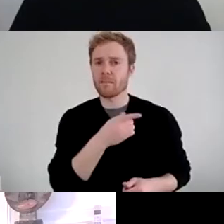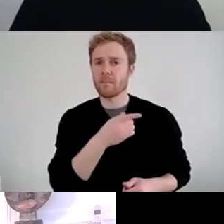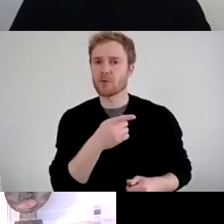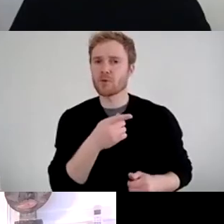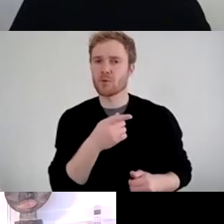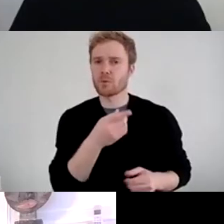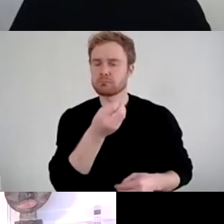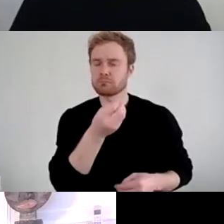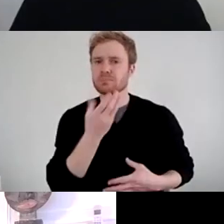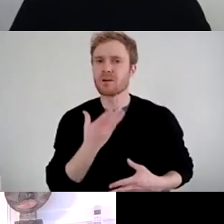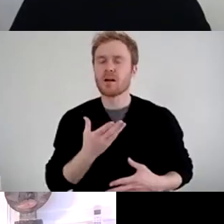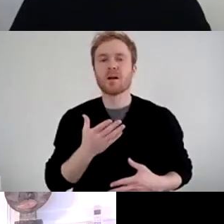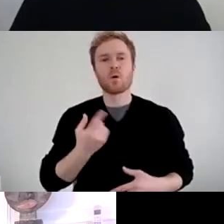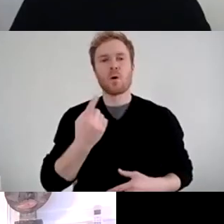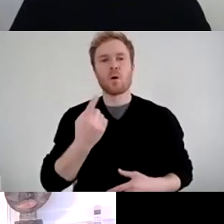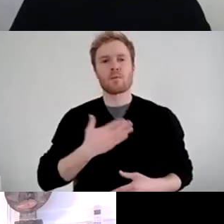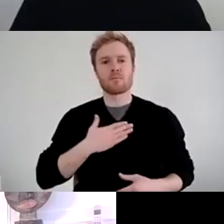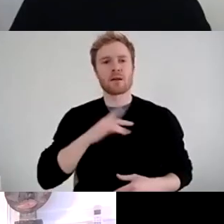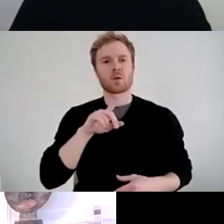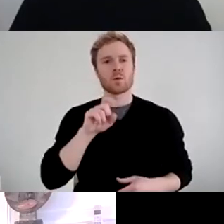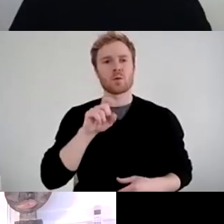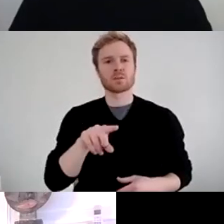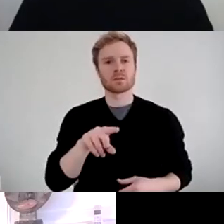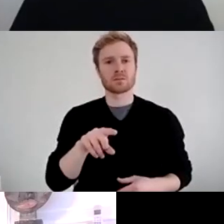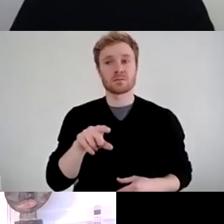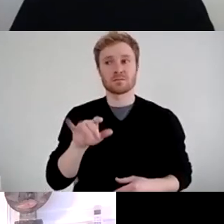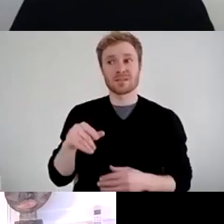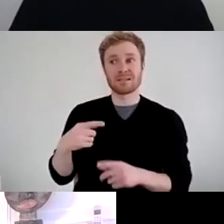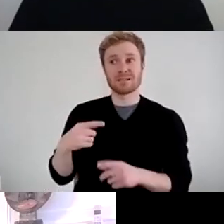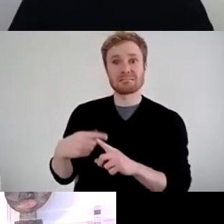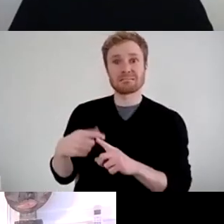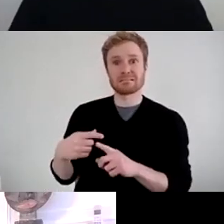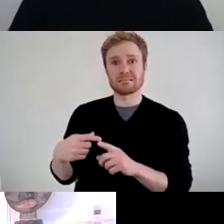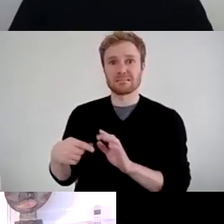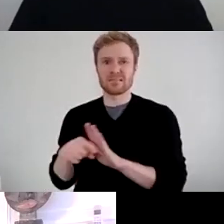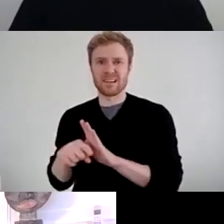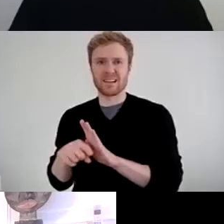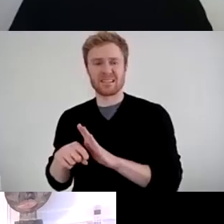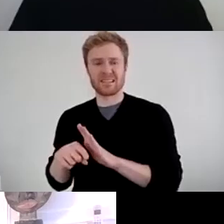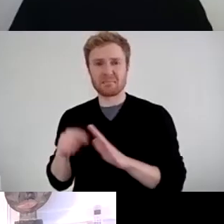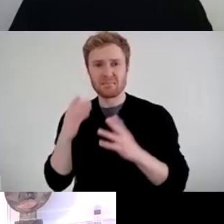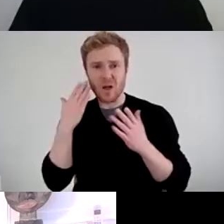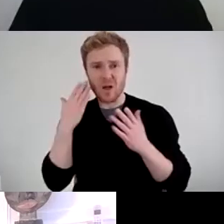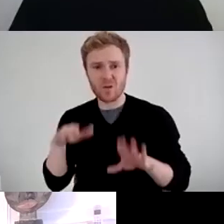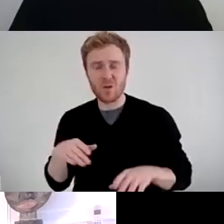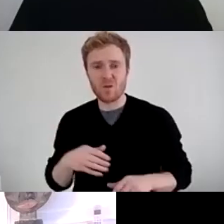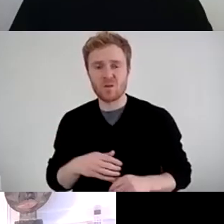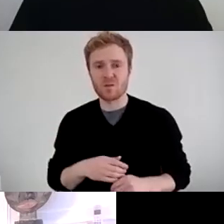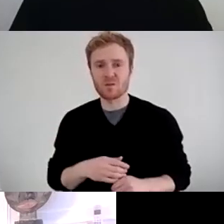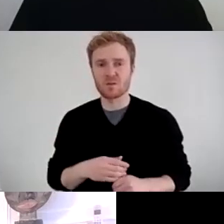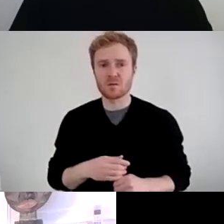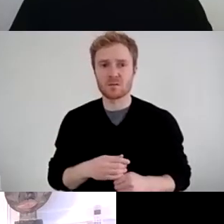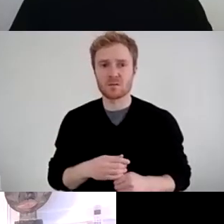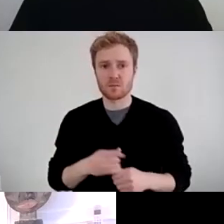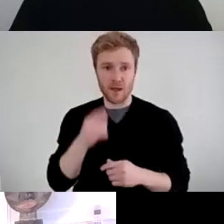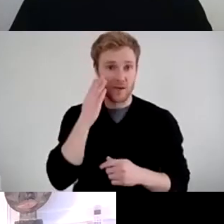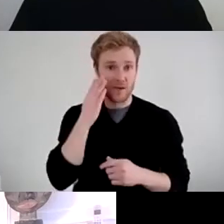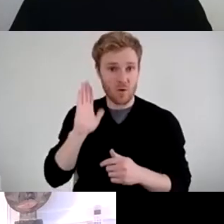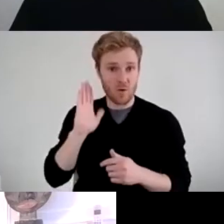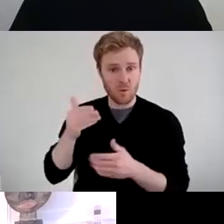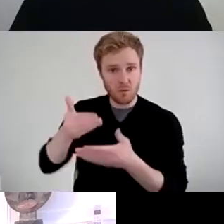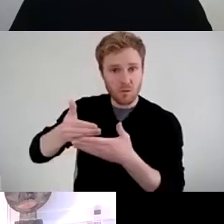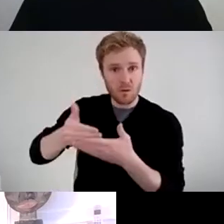against it. So I think they're working out their own kind of local politics. That's my sense of it. But again, it's just